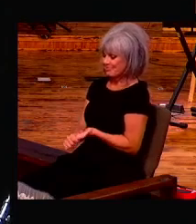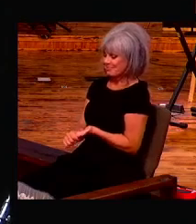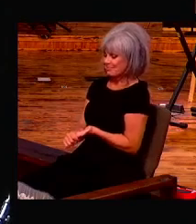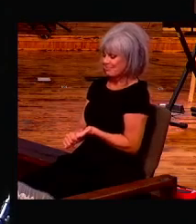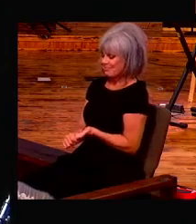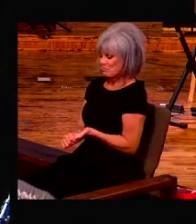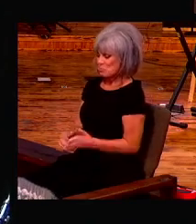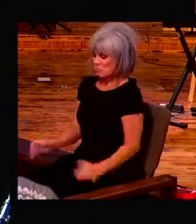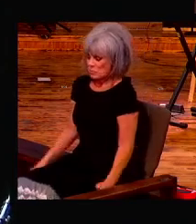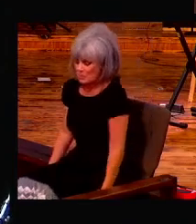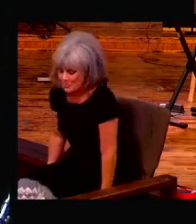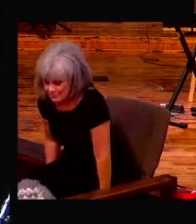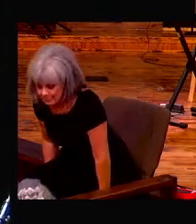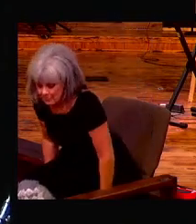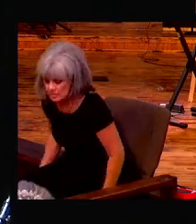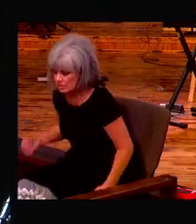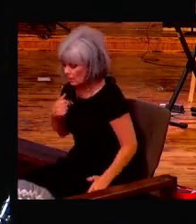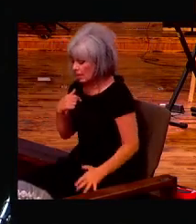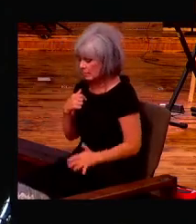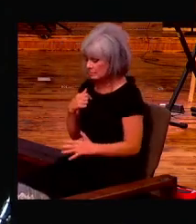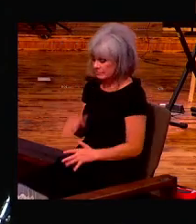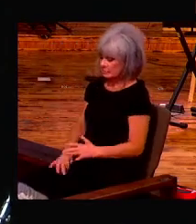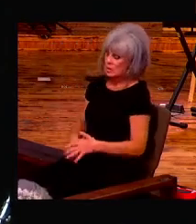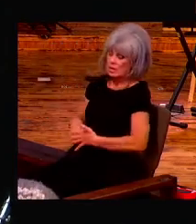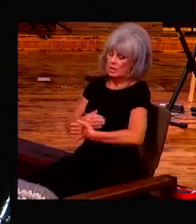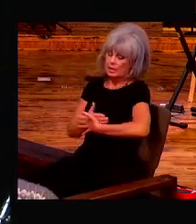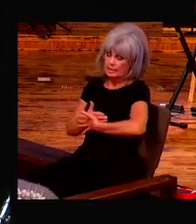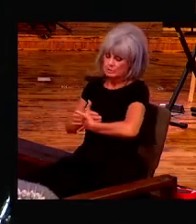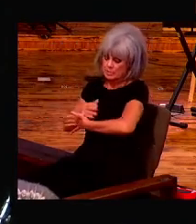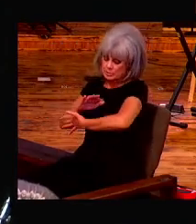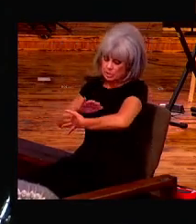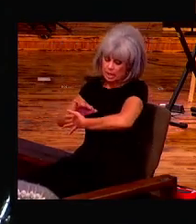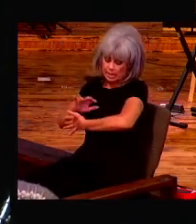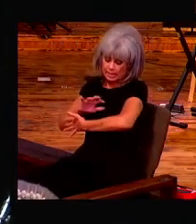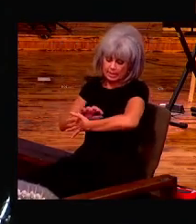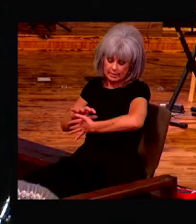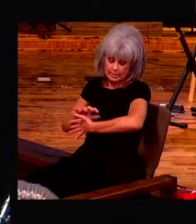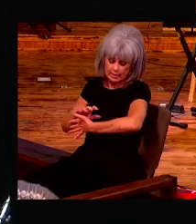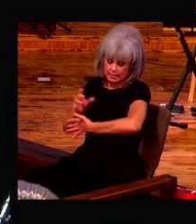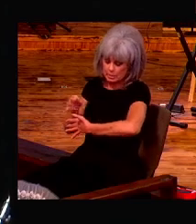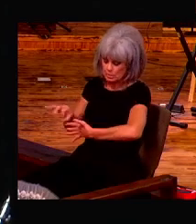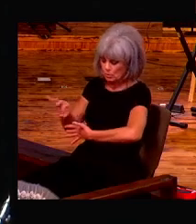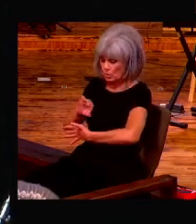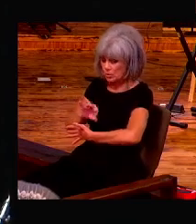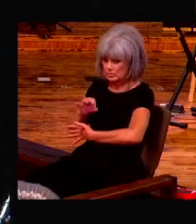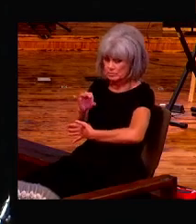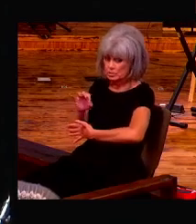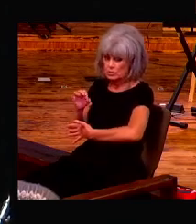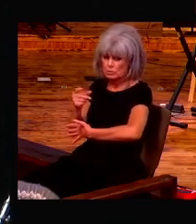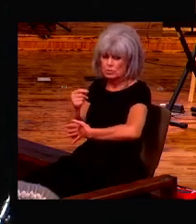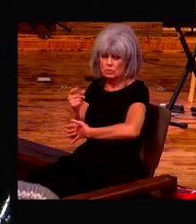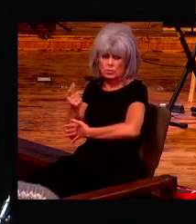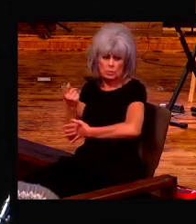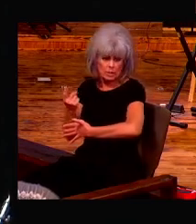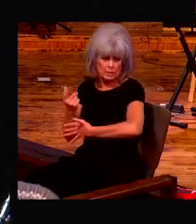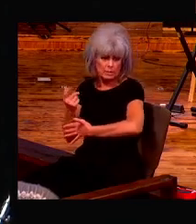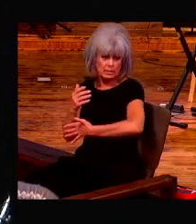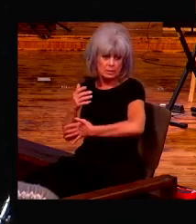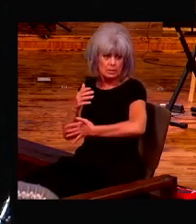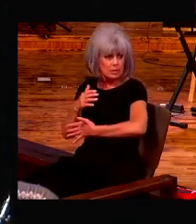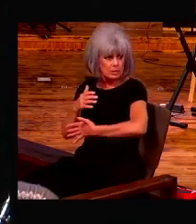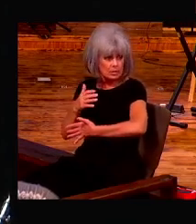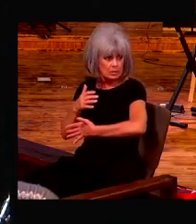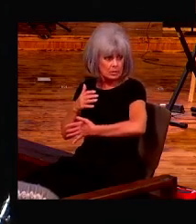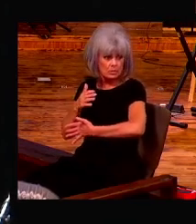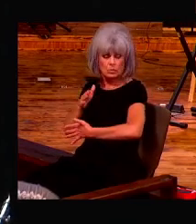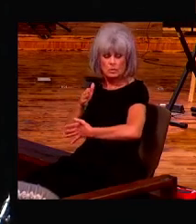womb. And so I'm gently rubbing her, but how many of y'all know when a baby's first born, there's something really important that's got to happen with the baby? What is that? You got to hear the cry, and there's no